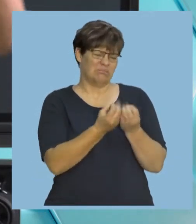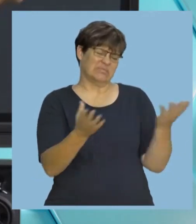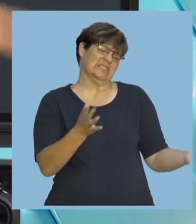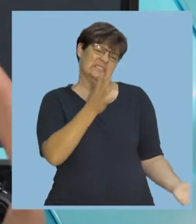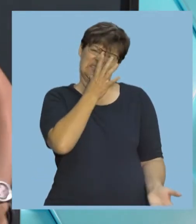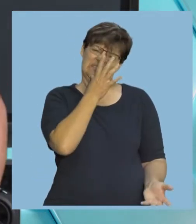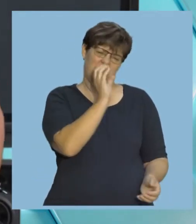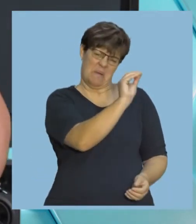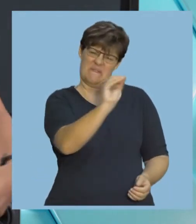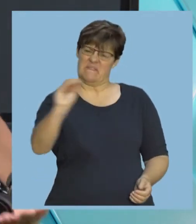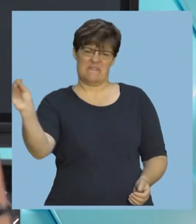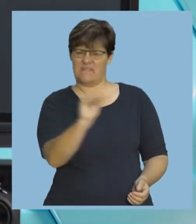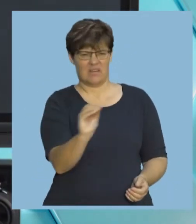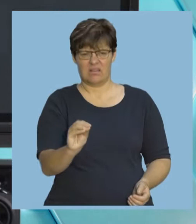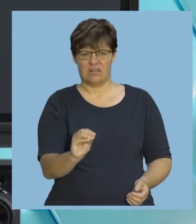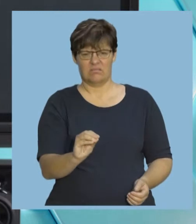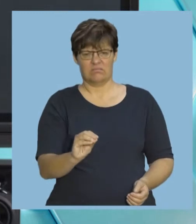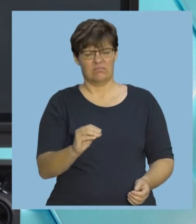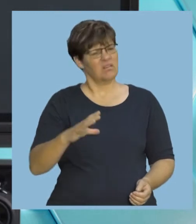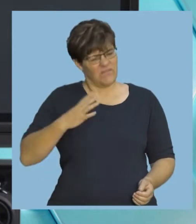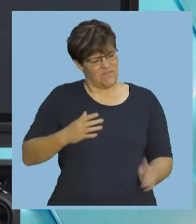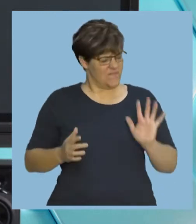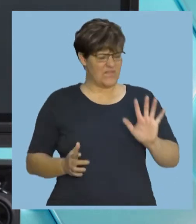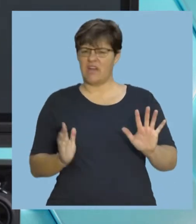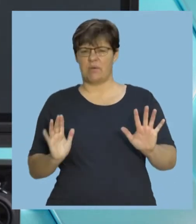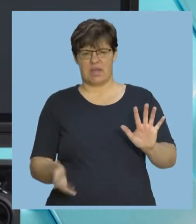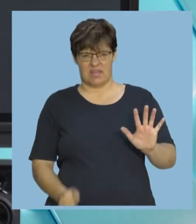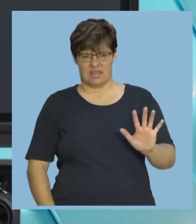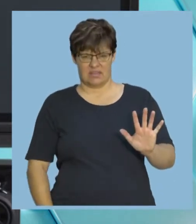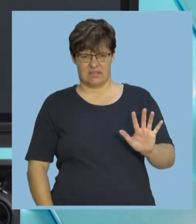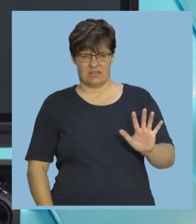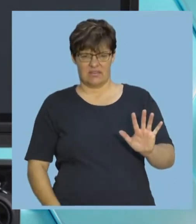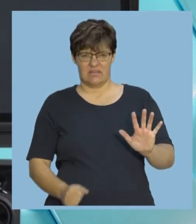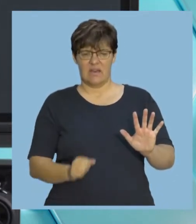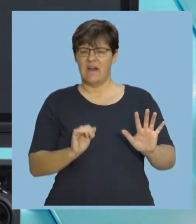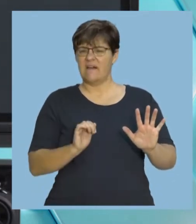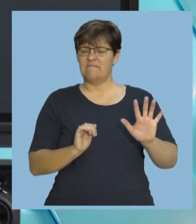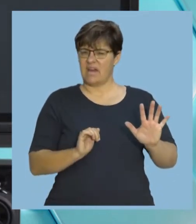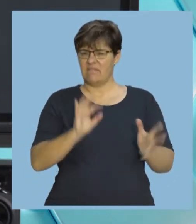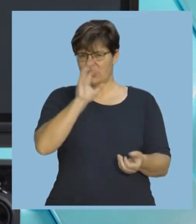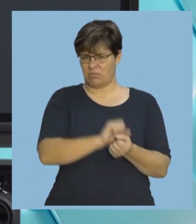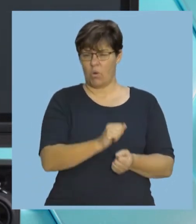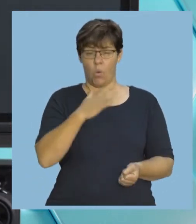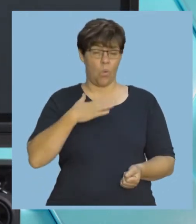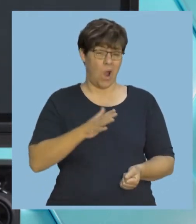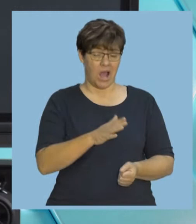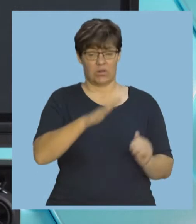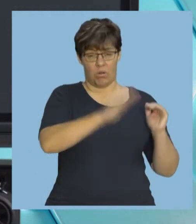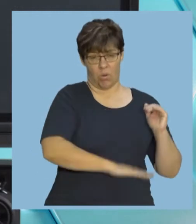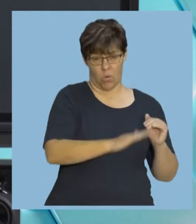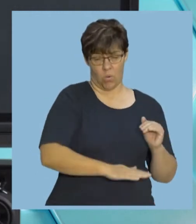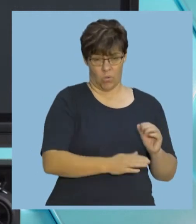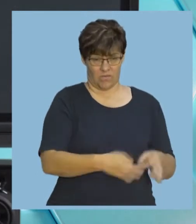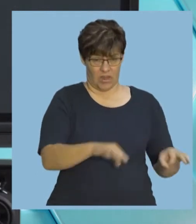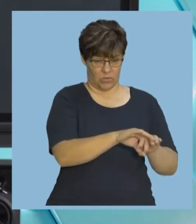them 100,000 of data. You're just they want 5 summary. What is 5 summary for the data? We want the lowest